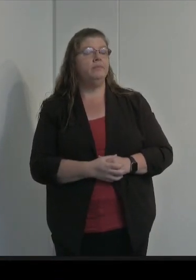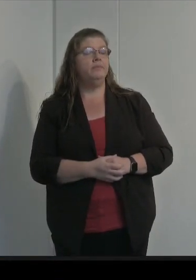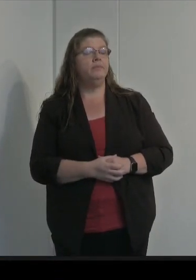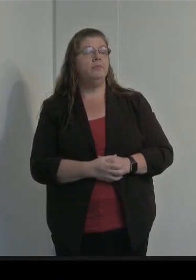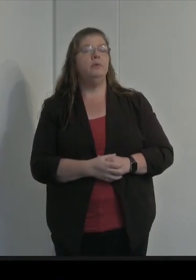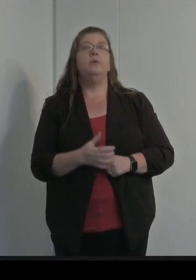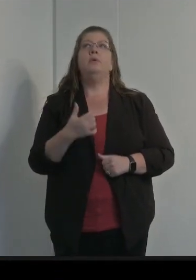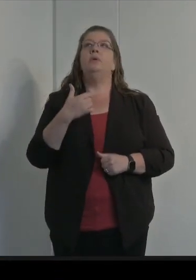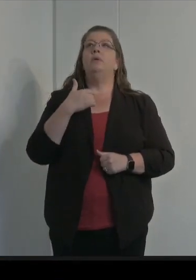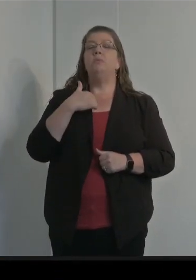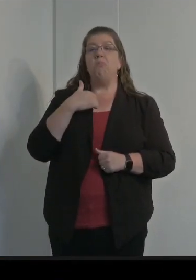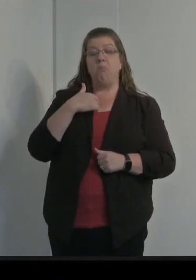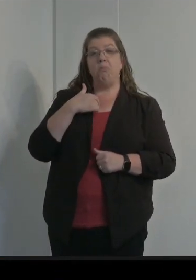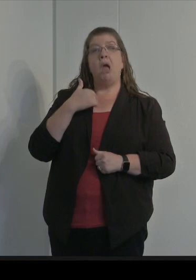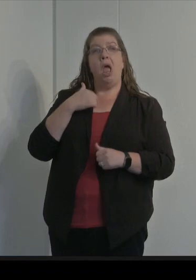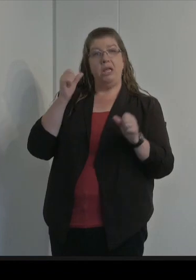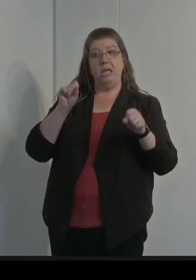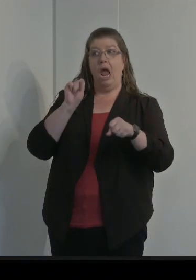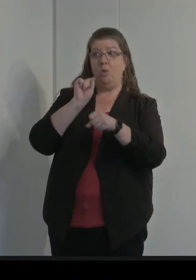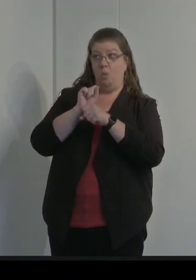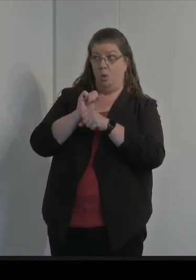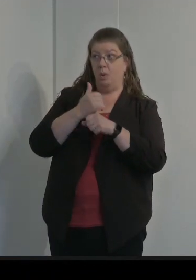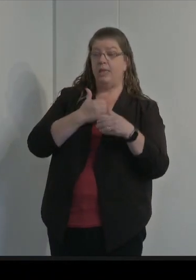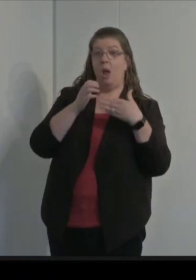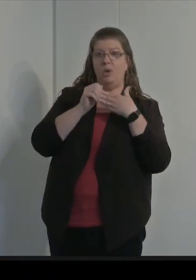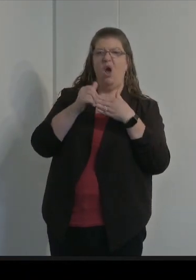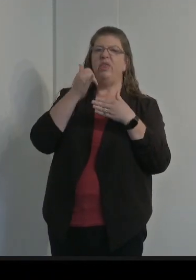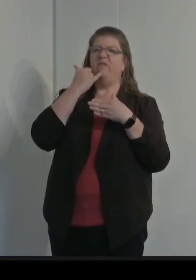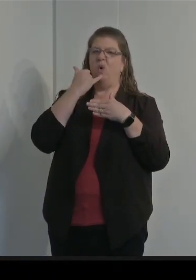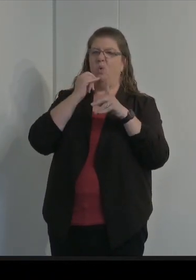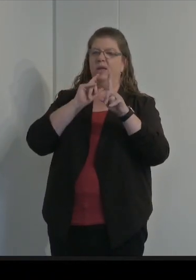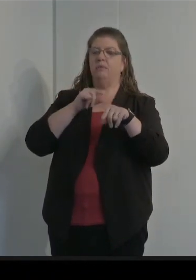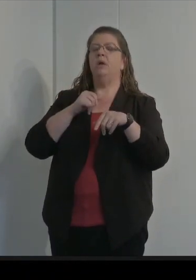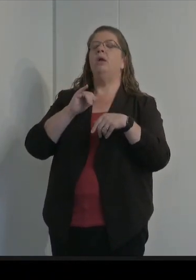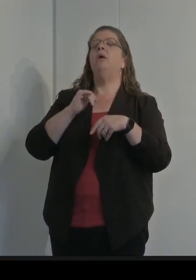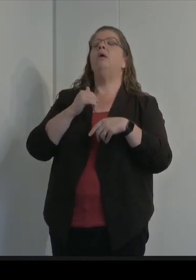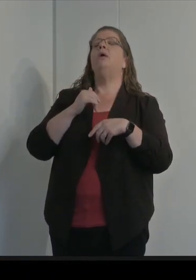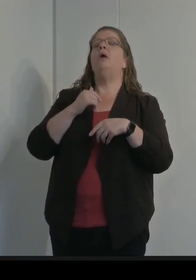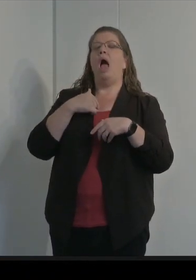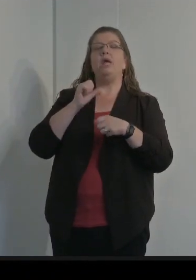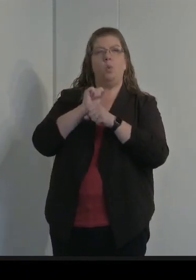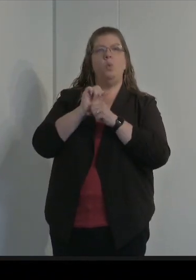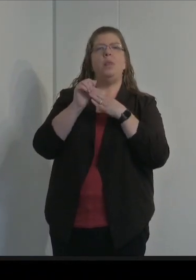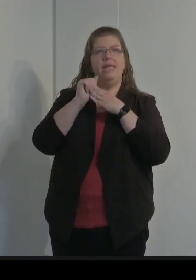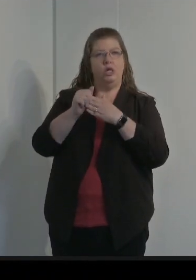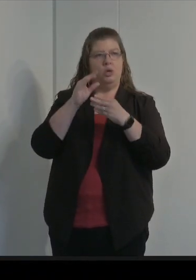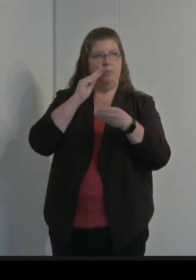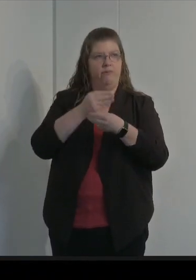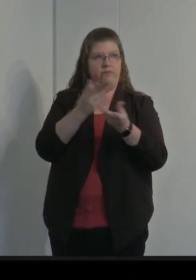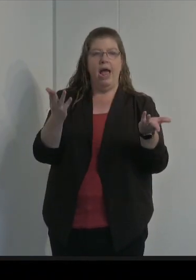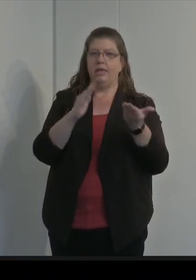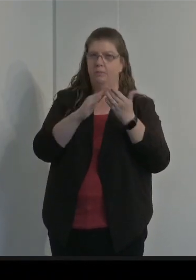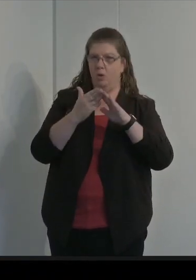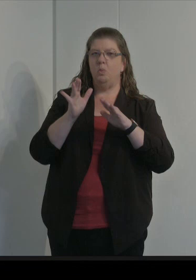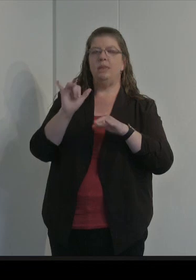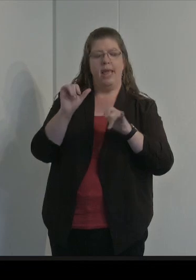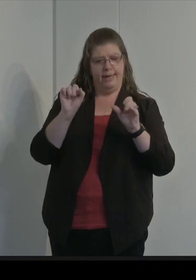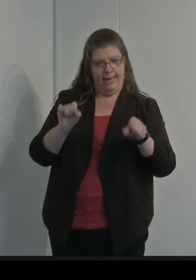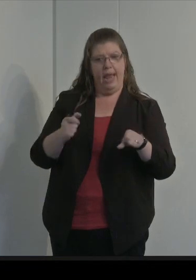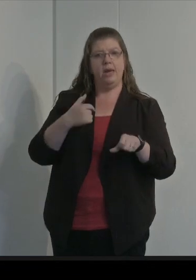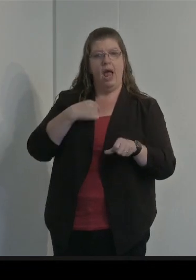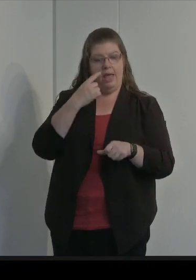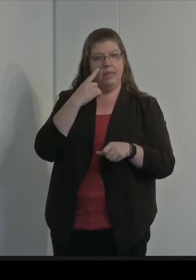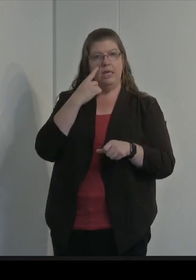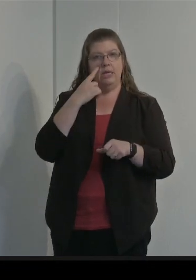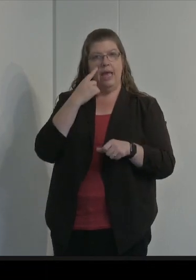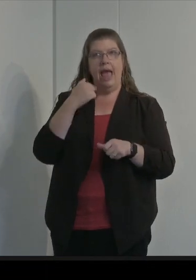I can work with our leaders to help provide the community with that. I mean, I think